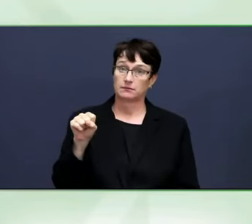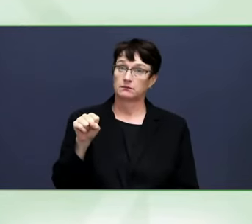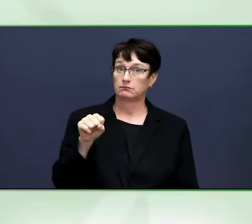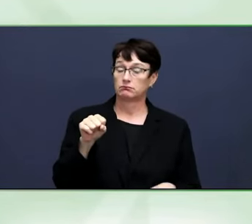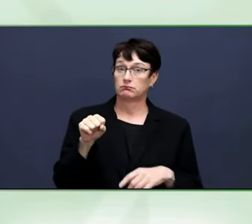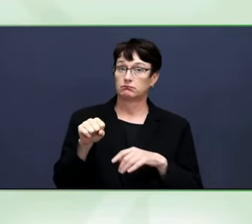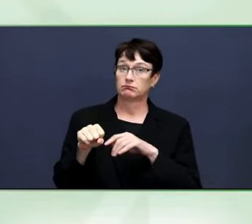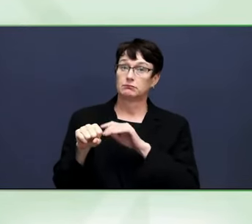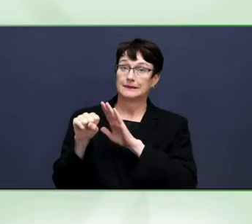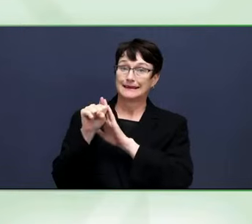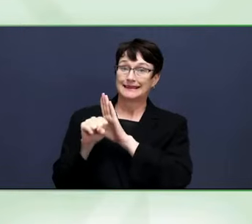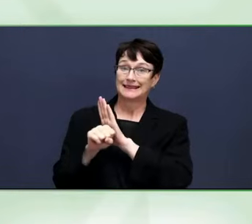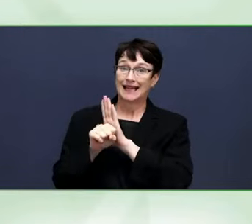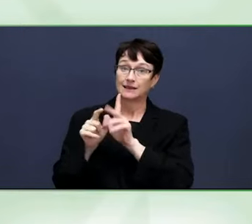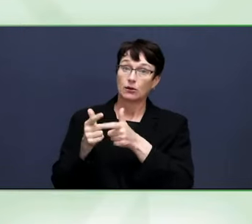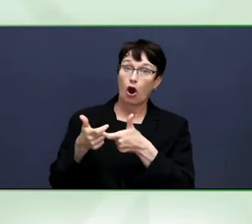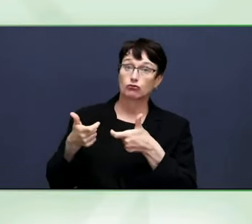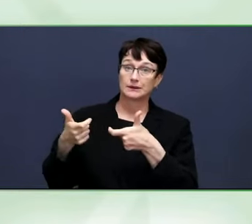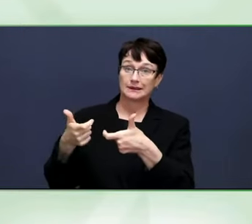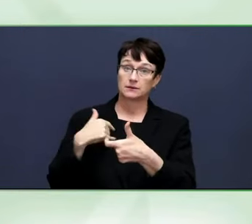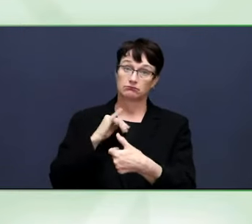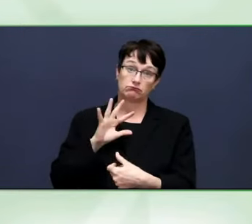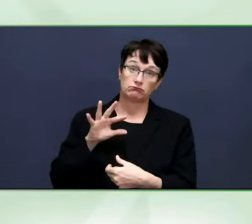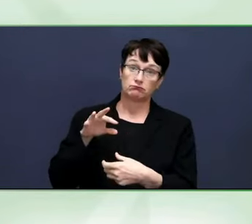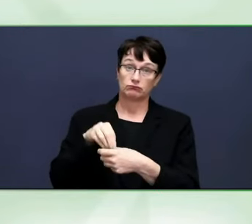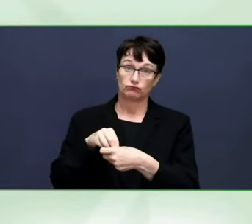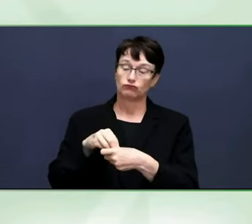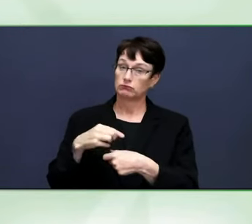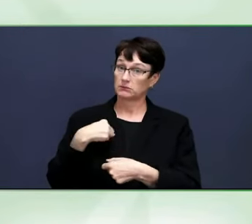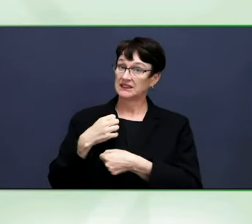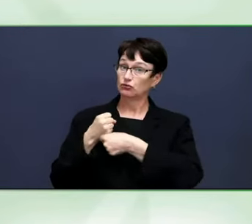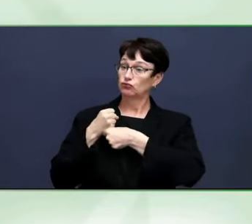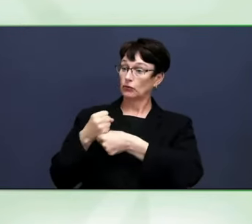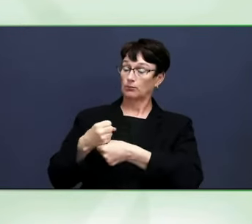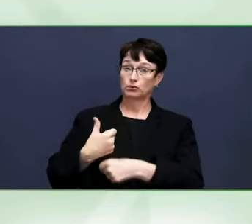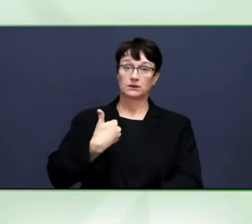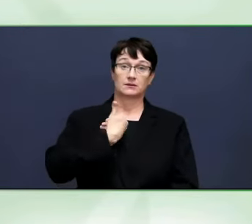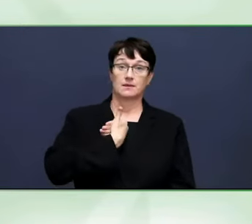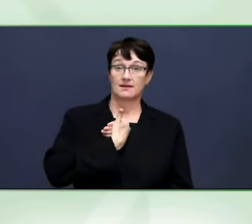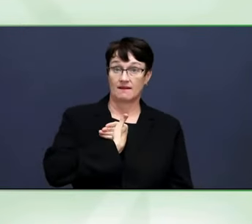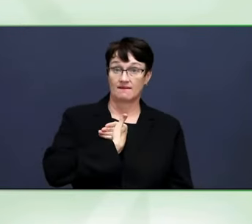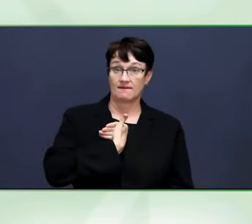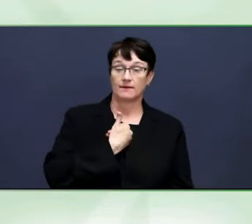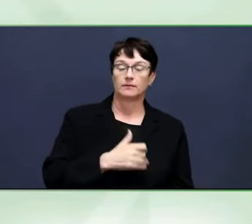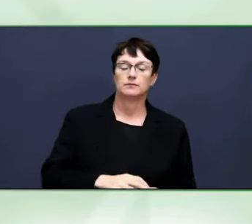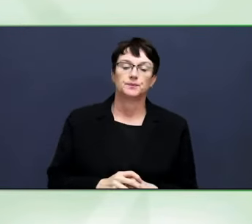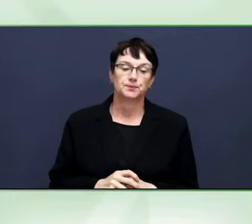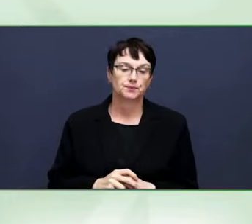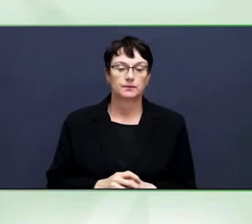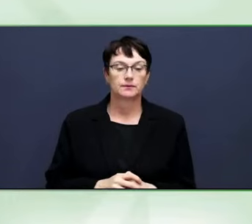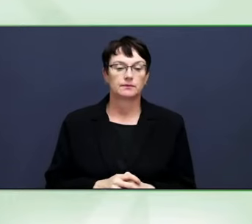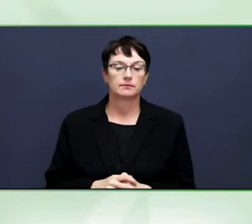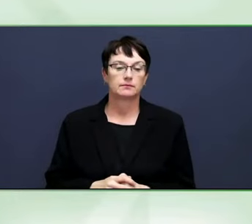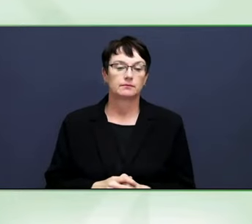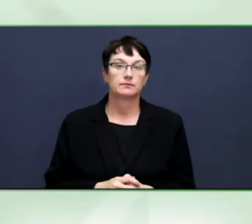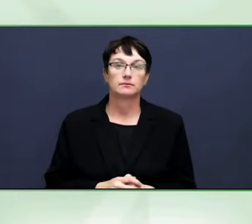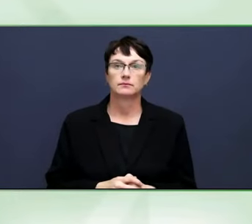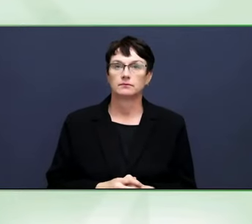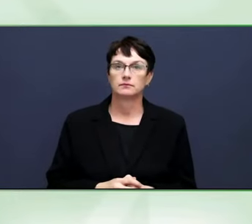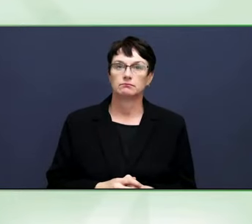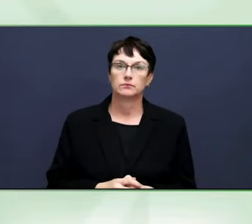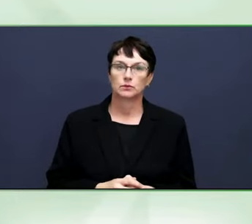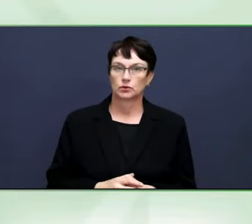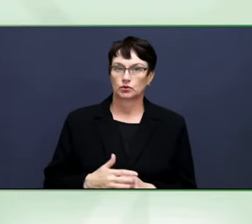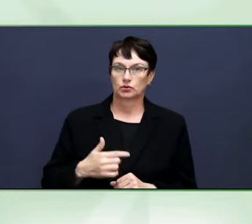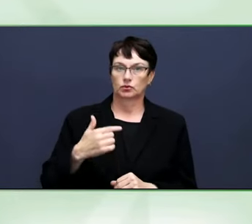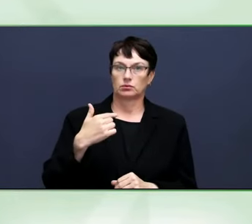education in the United States, graduating from a mainstream elementary secondary school,